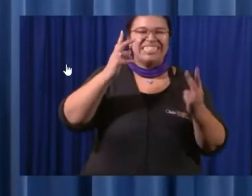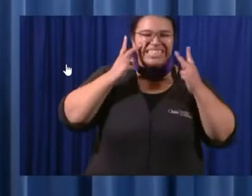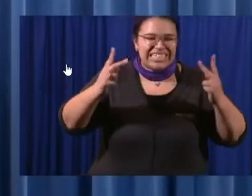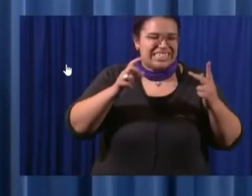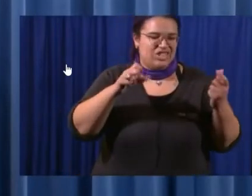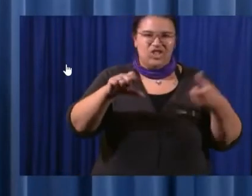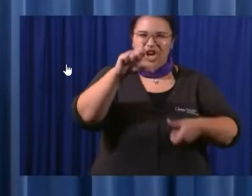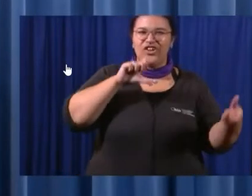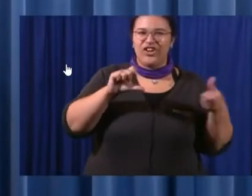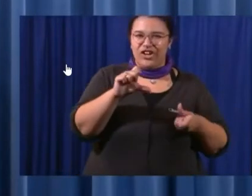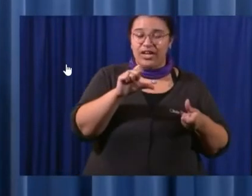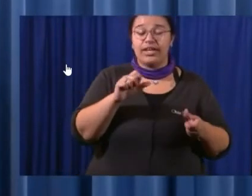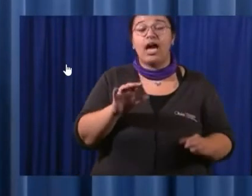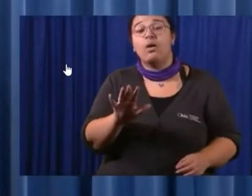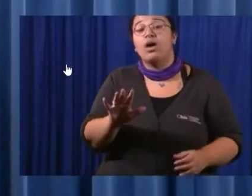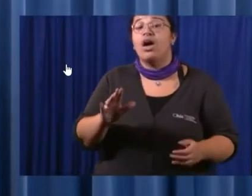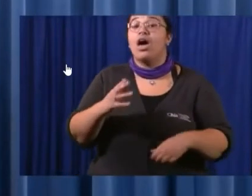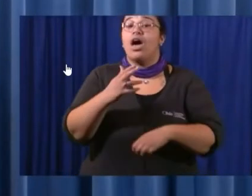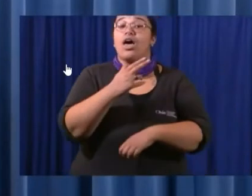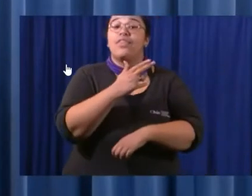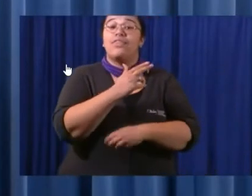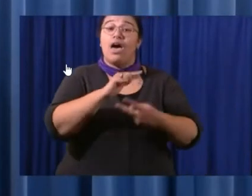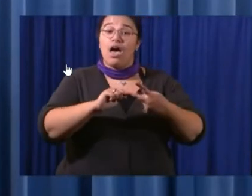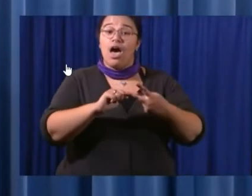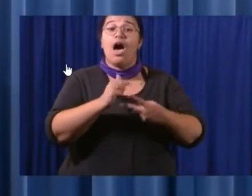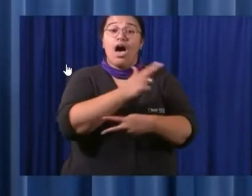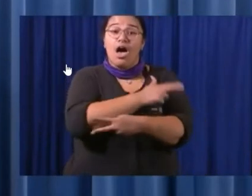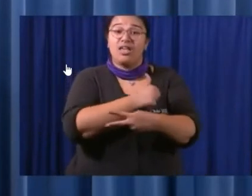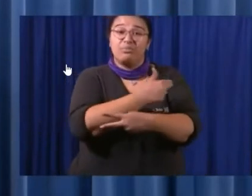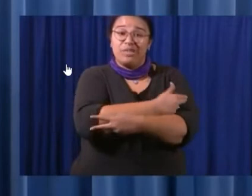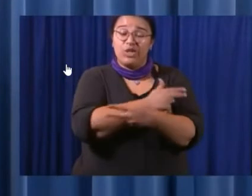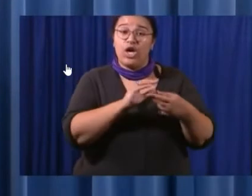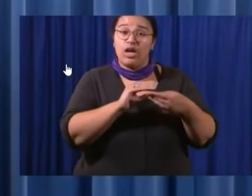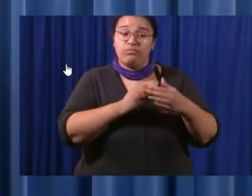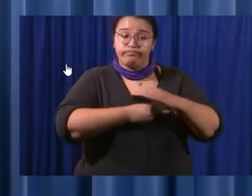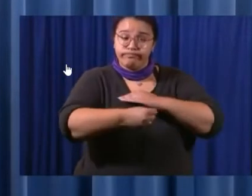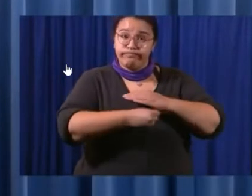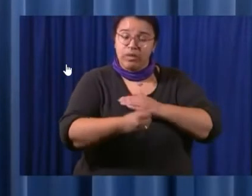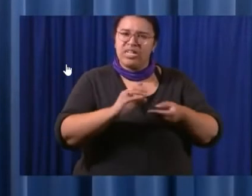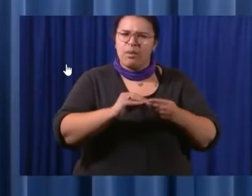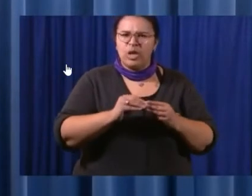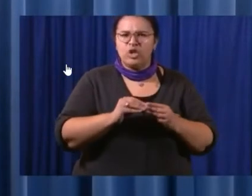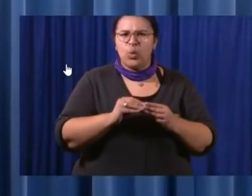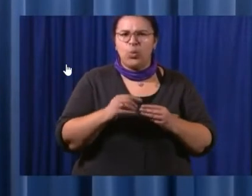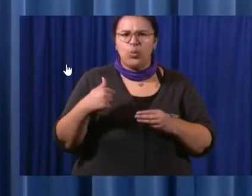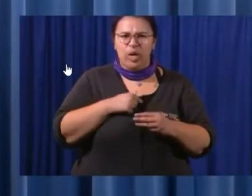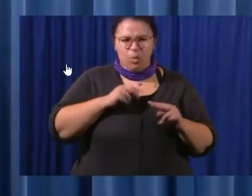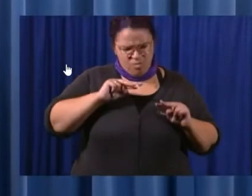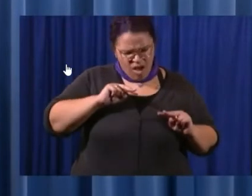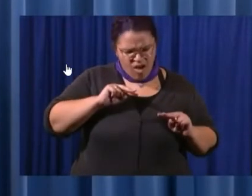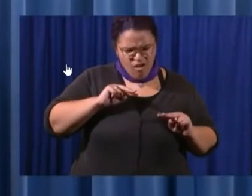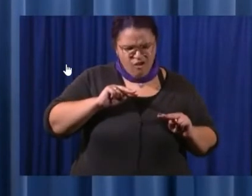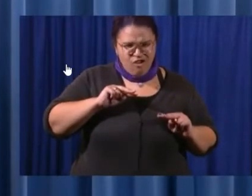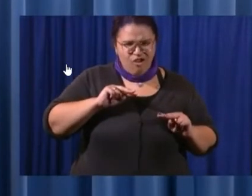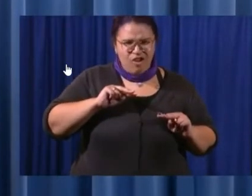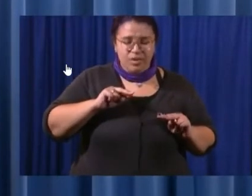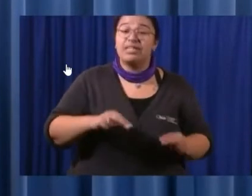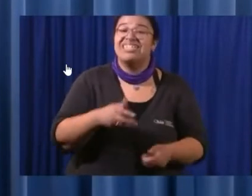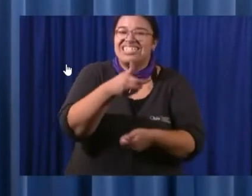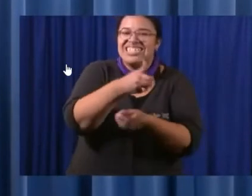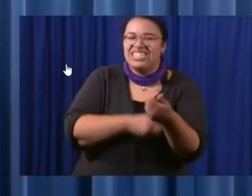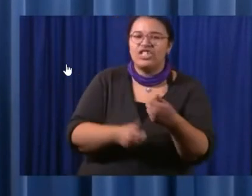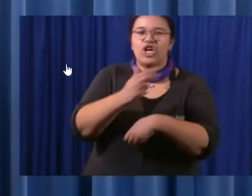that even you and I would disagree with what the hospital numbers are, because these are come from each hospital, where they tell you